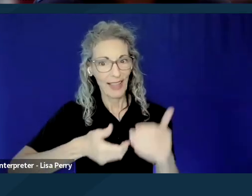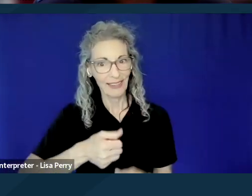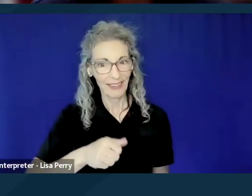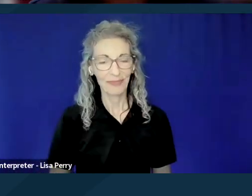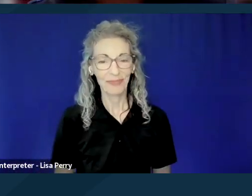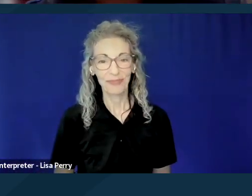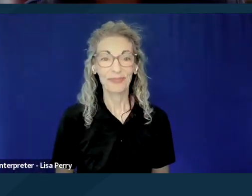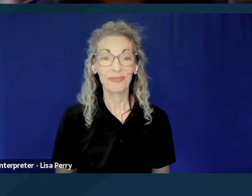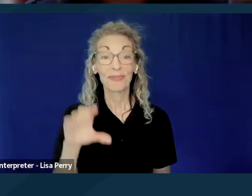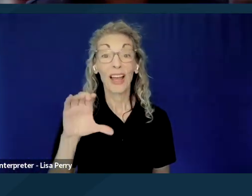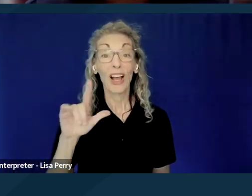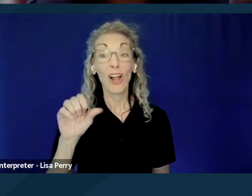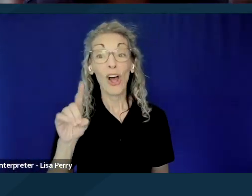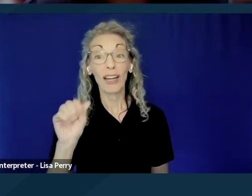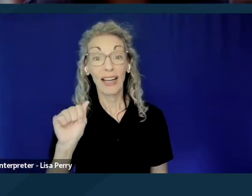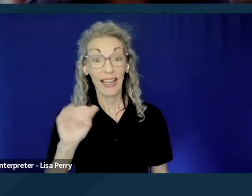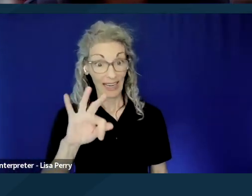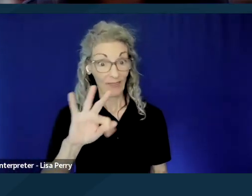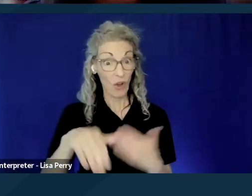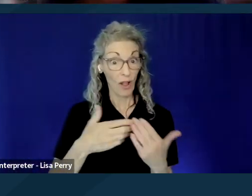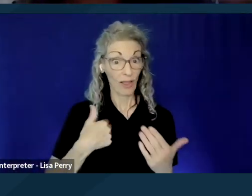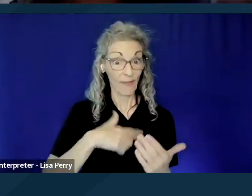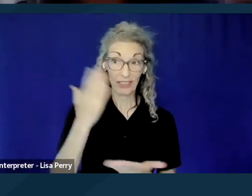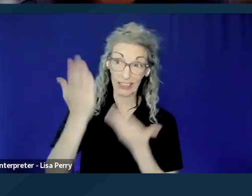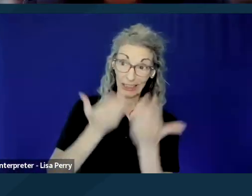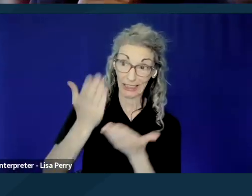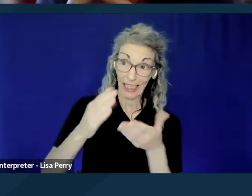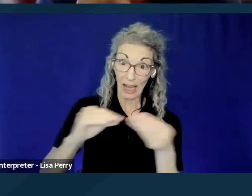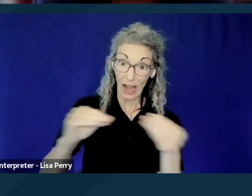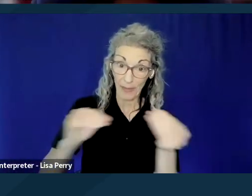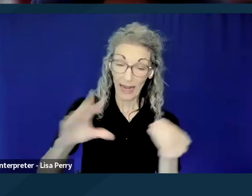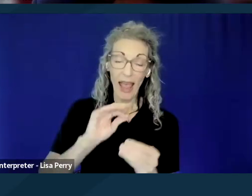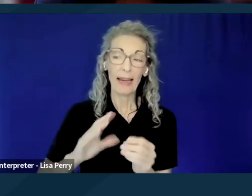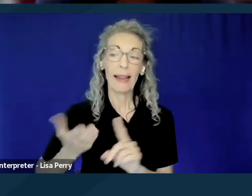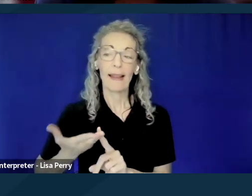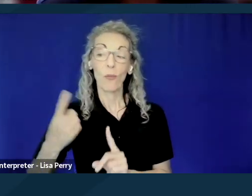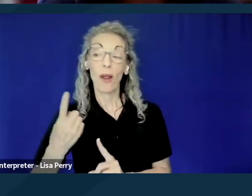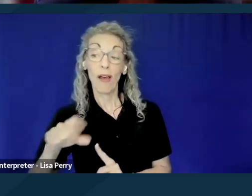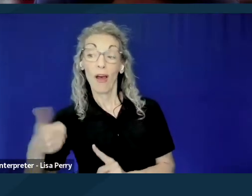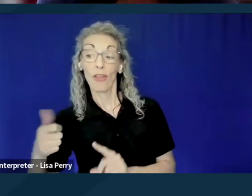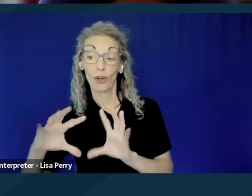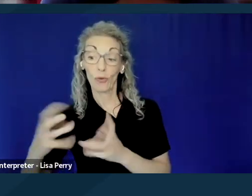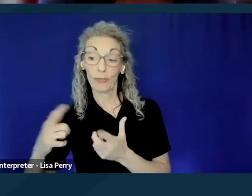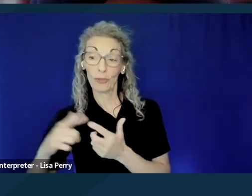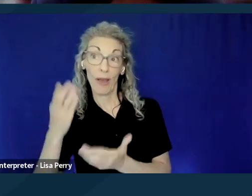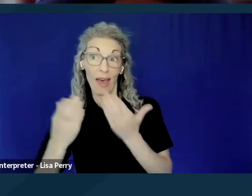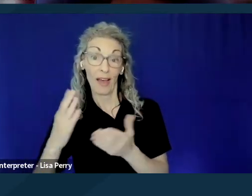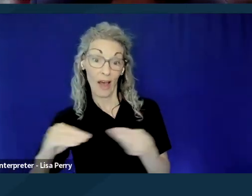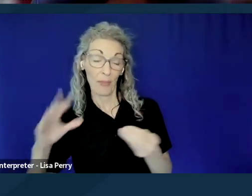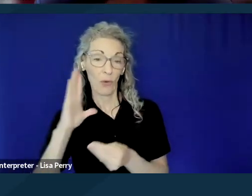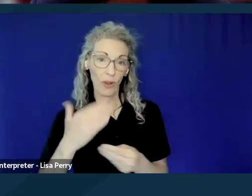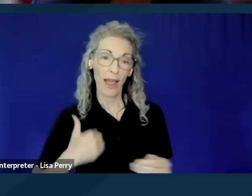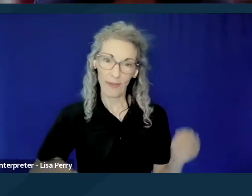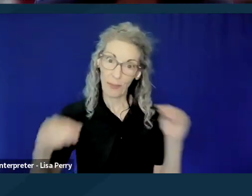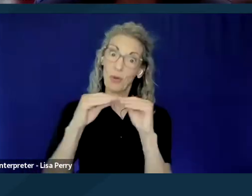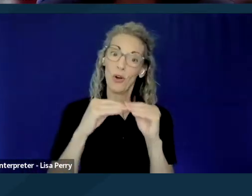If we all submit comments and get one other group to submit comments, we'll have way more comments. So thank you.